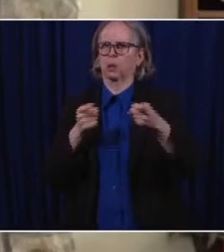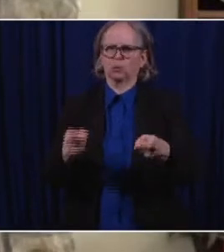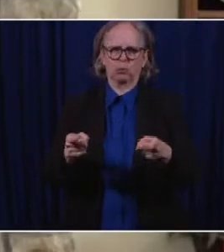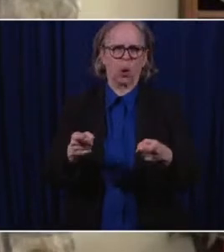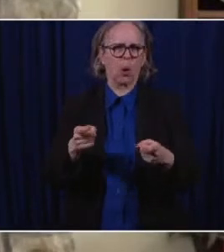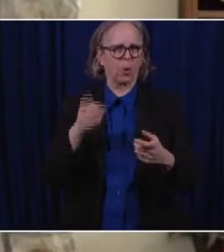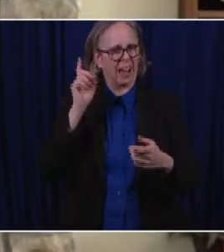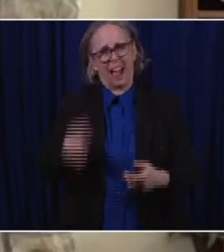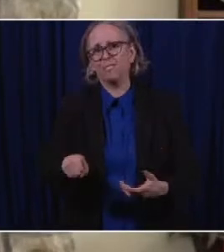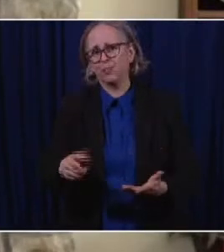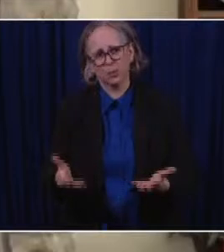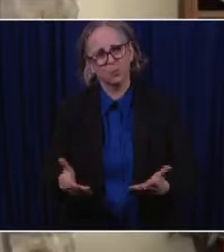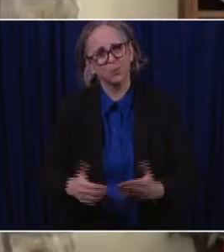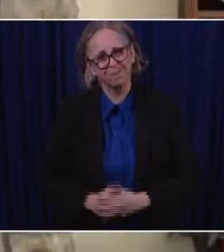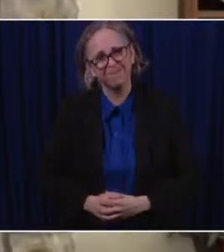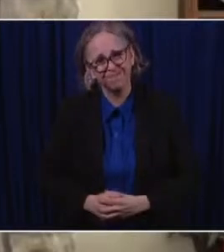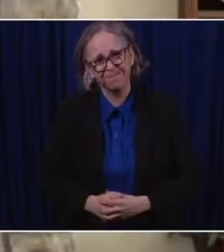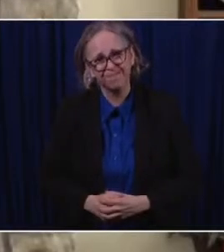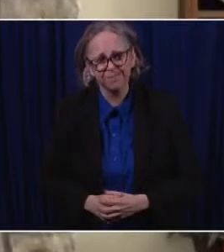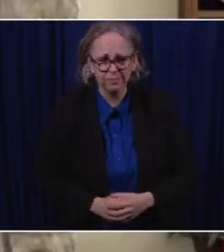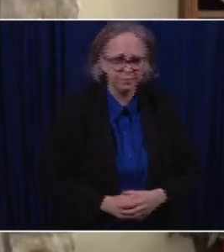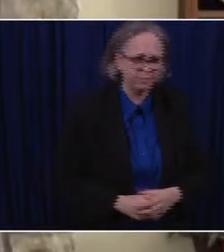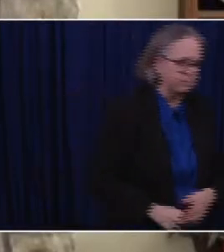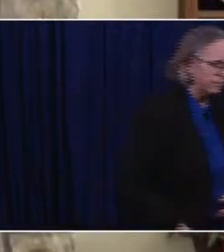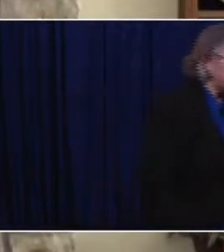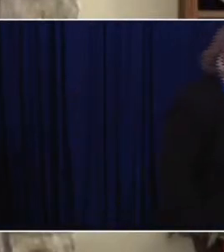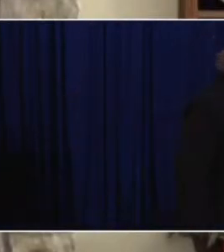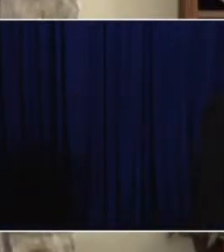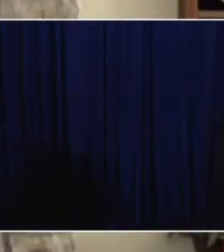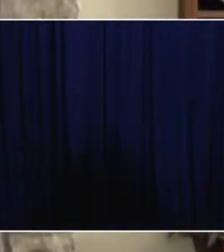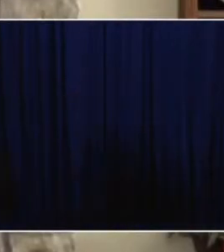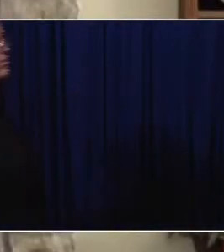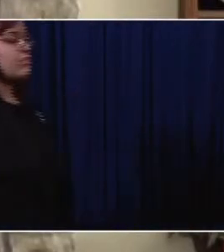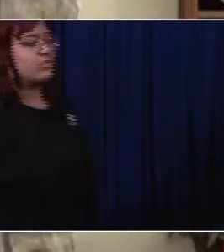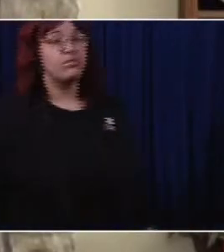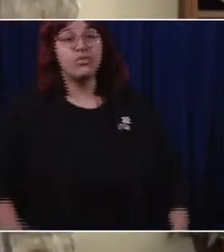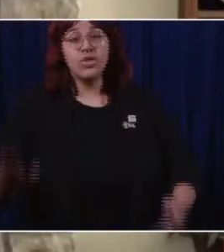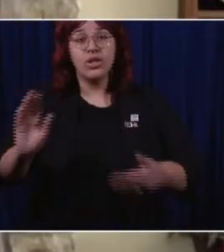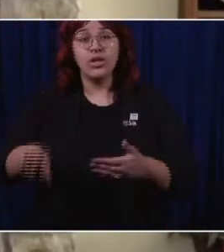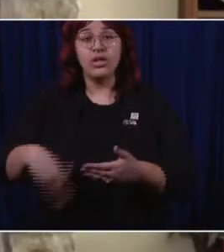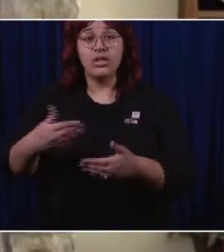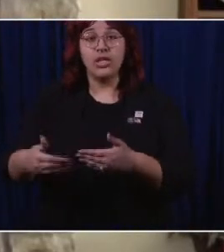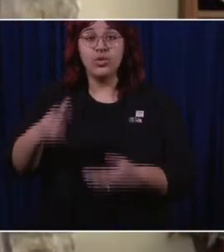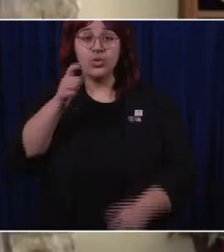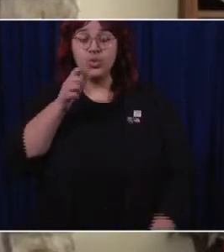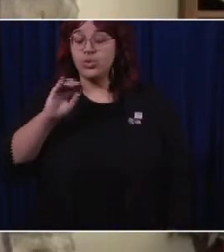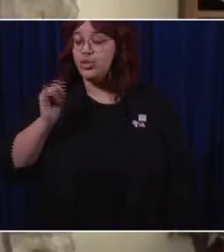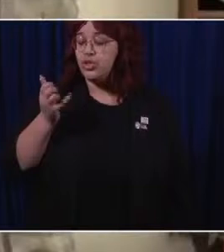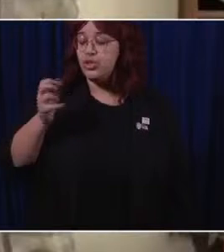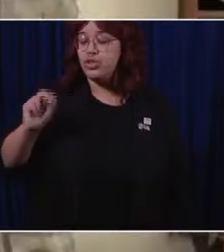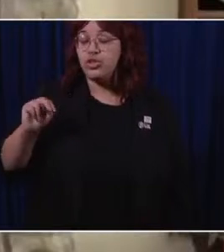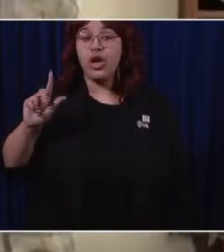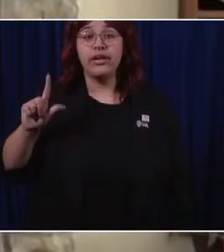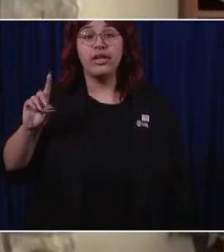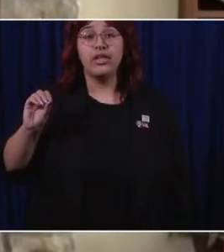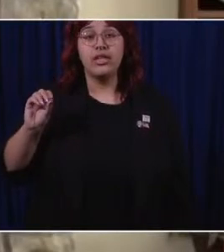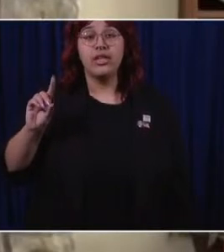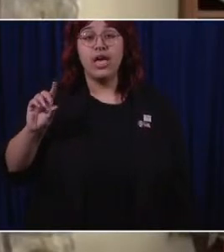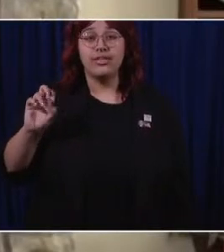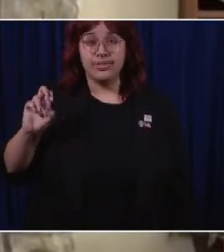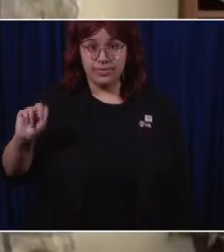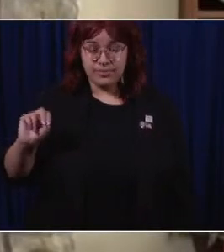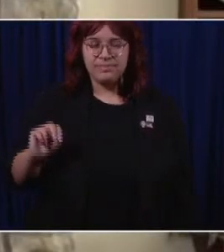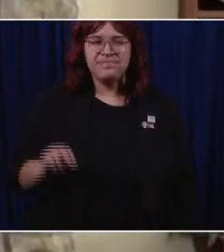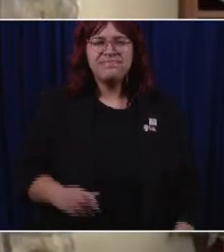well. Next question is from John London at WLWT in Cincinnati. Hey, John. Hi,